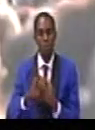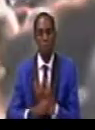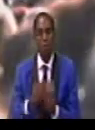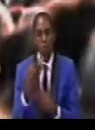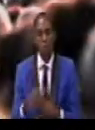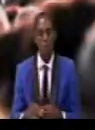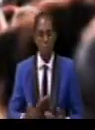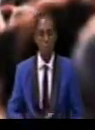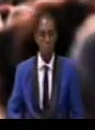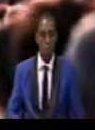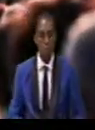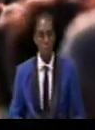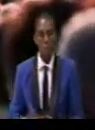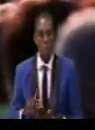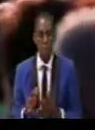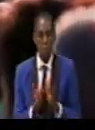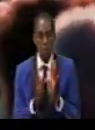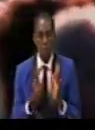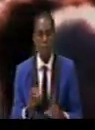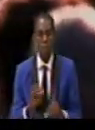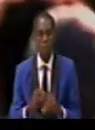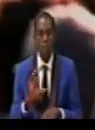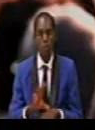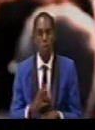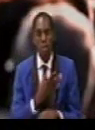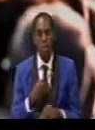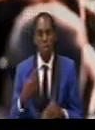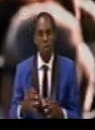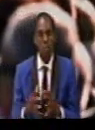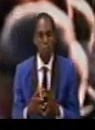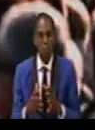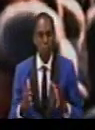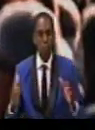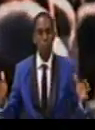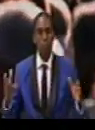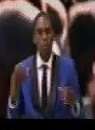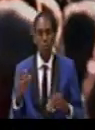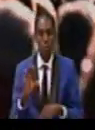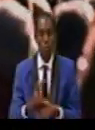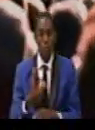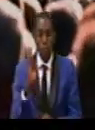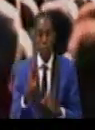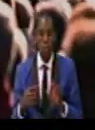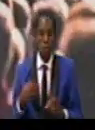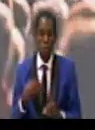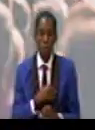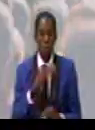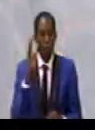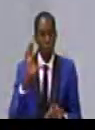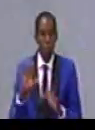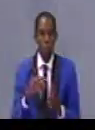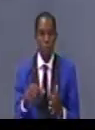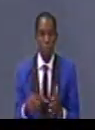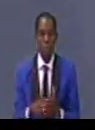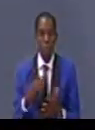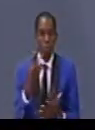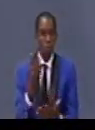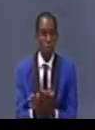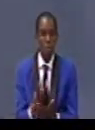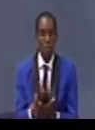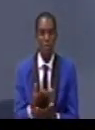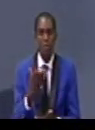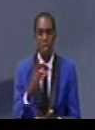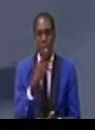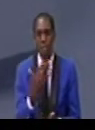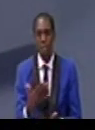in the expansion of the kingdom of God. And if we are going to do this effectively, there are some things that follow-up